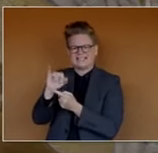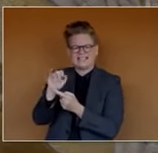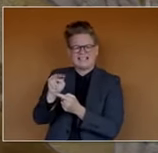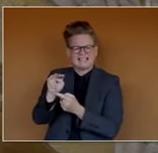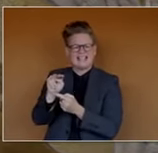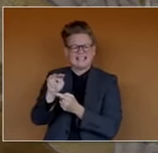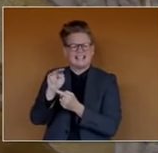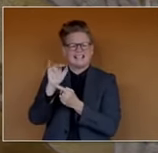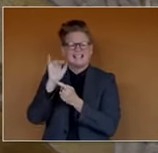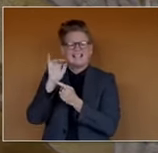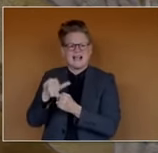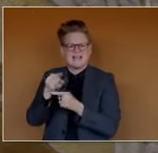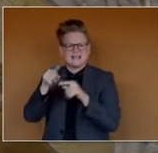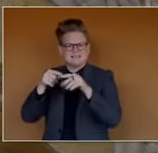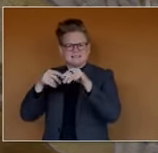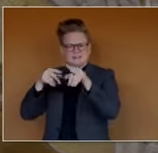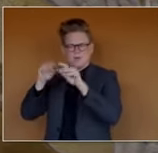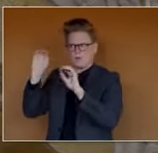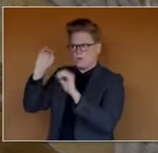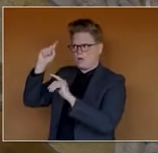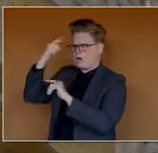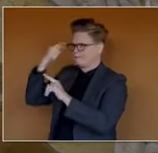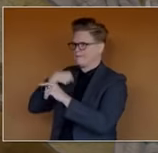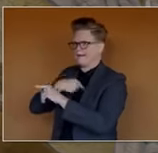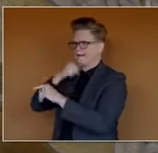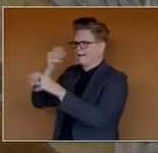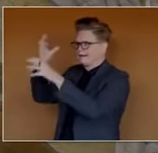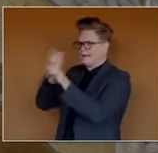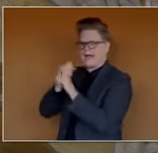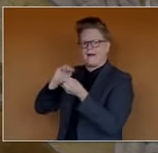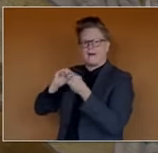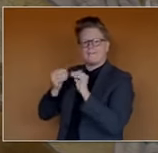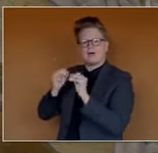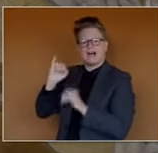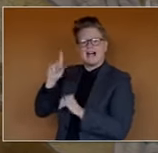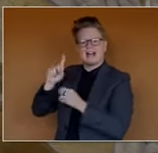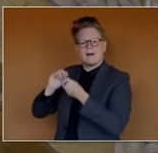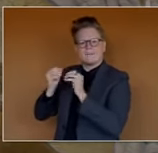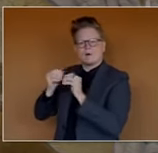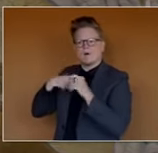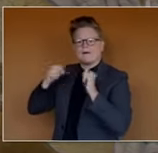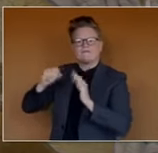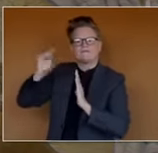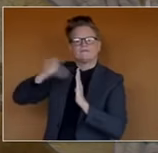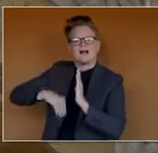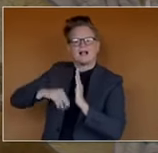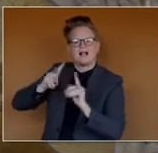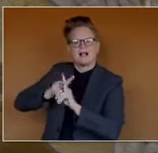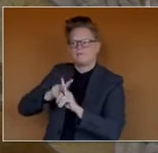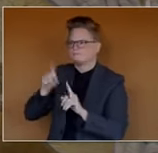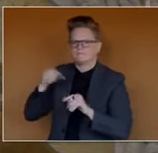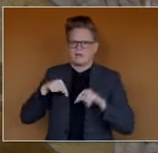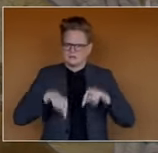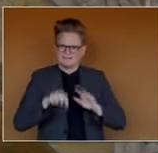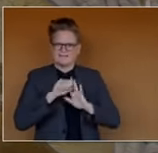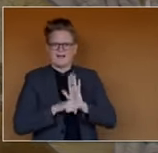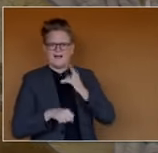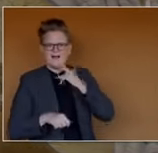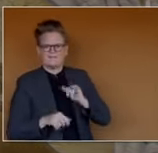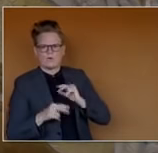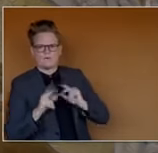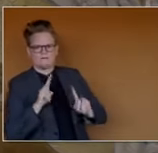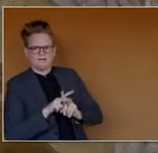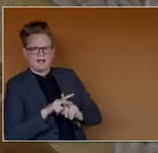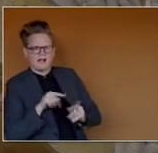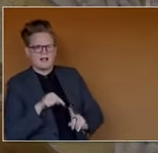in the position now to be able to provide more. And I'm not going to steal the governor's thunder. He will give you the details. But I'm just